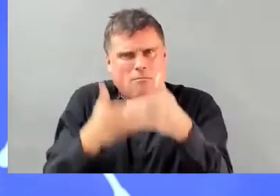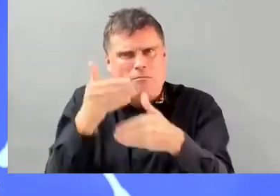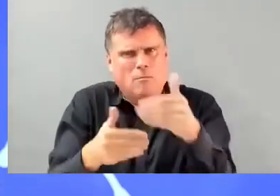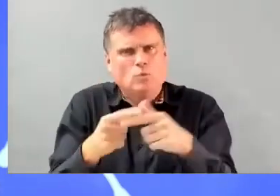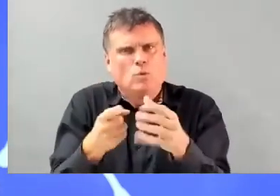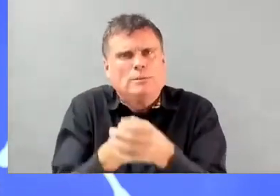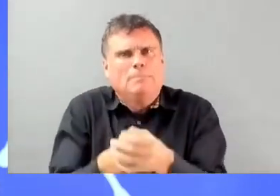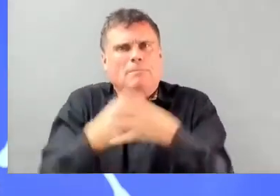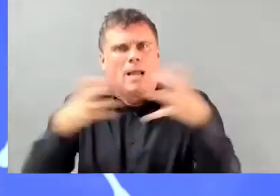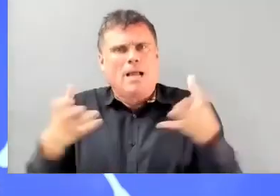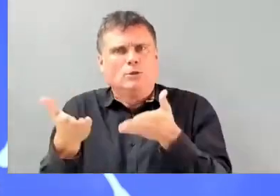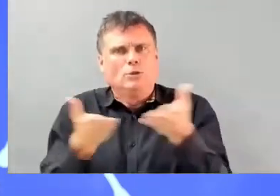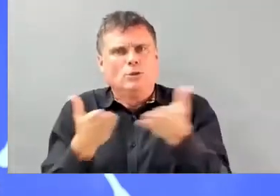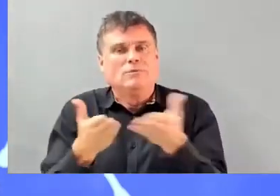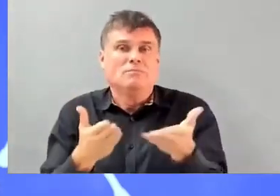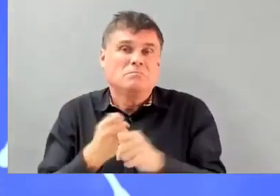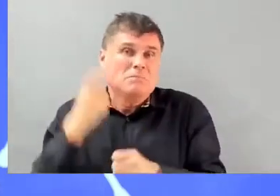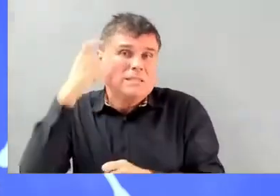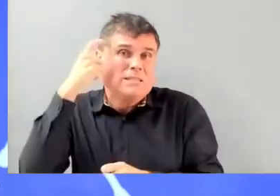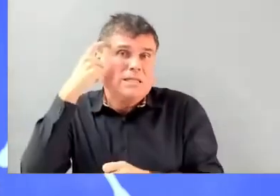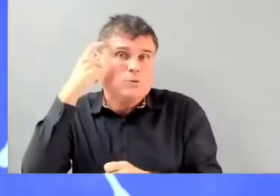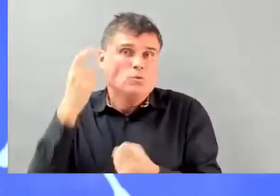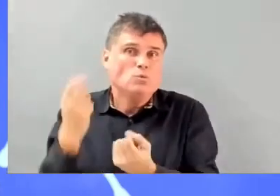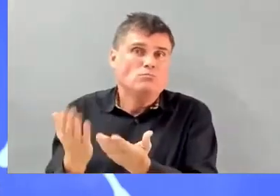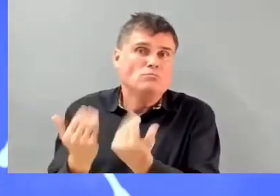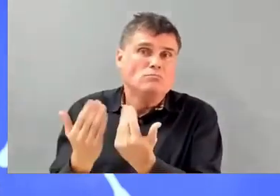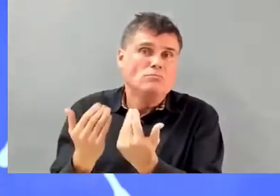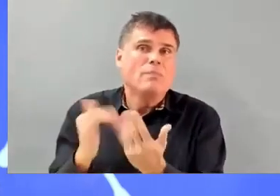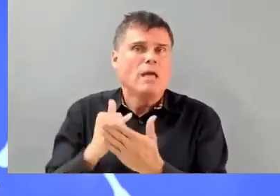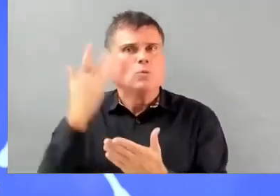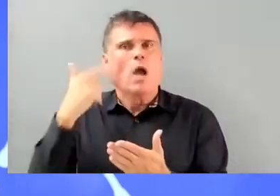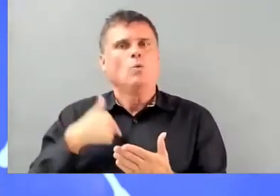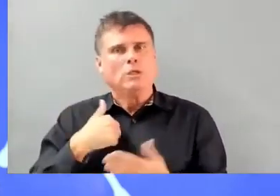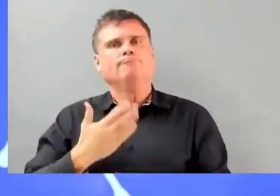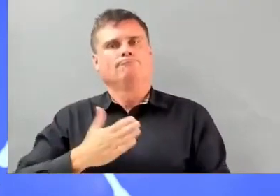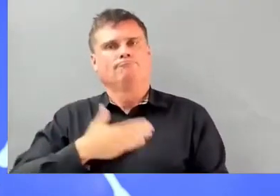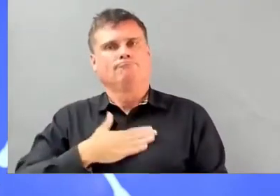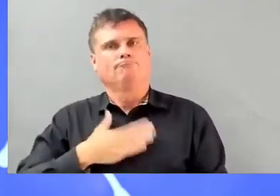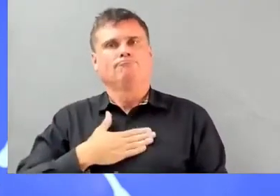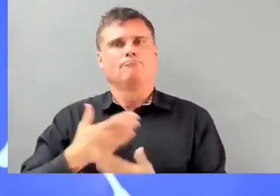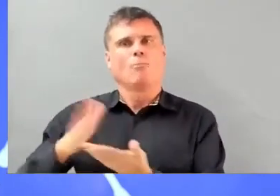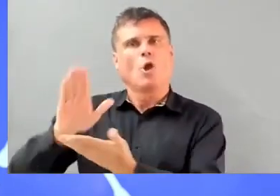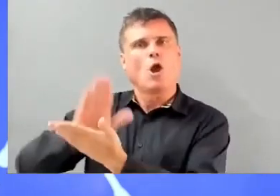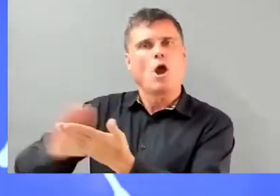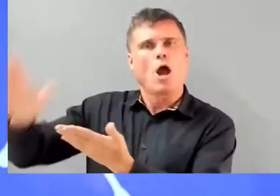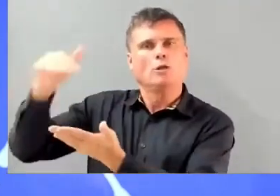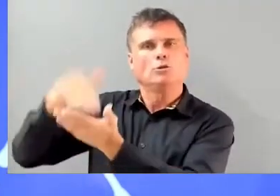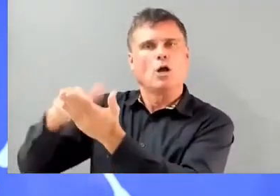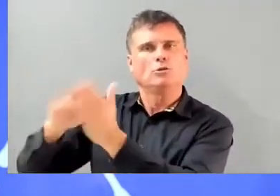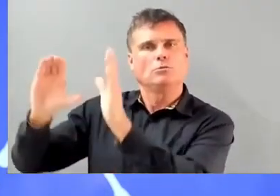of sense, and that's why we're so appreciative of the College of Physicians and Surgeons moving so quickly to ensure